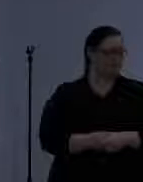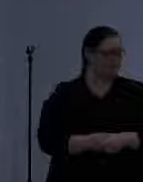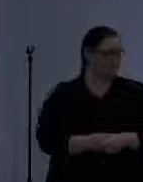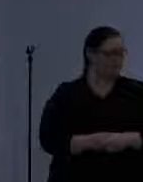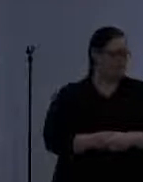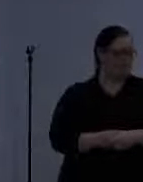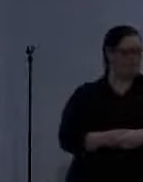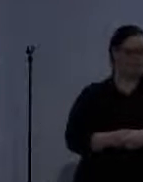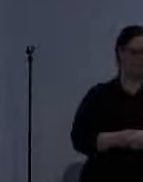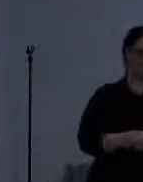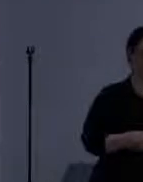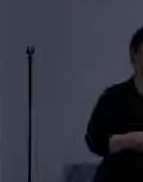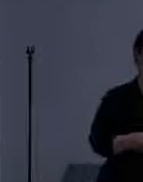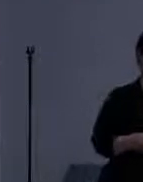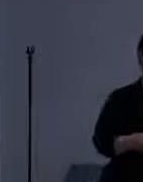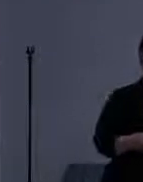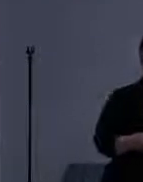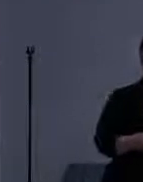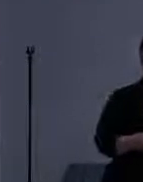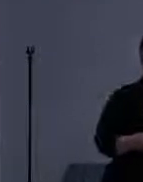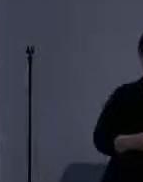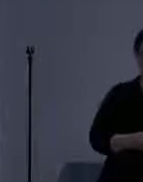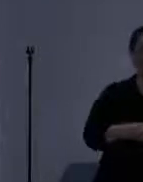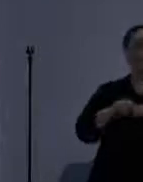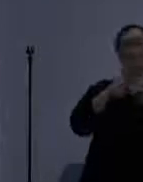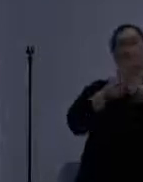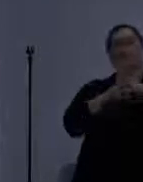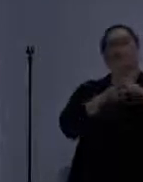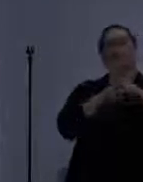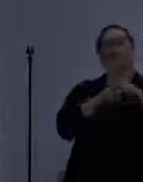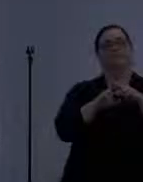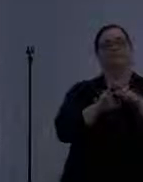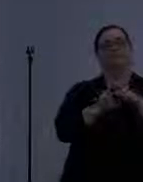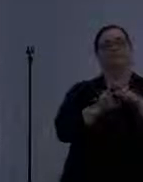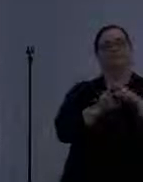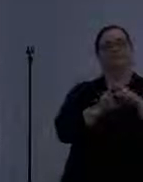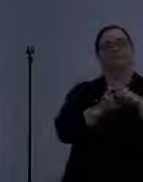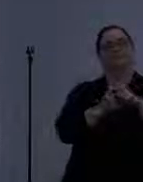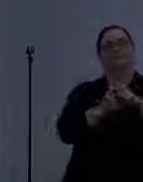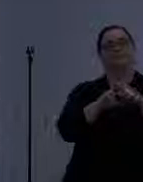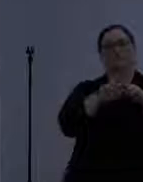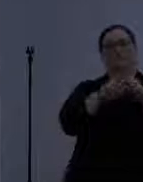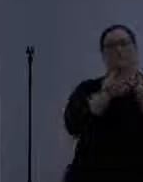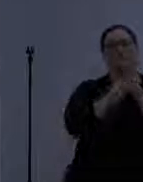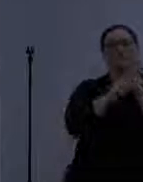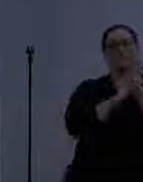So I want to just talk a little bit about the framework that the Quality and Safeguards Commission is under. All